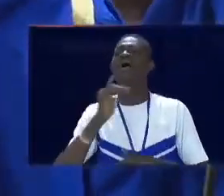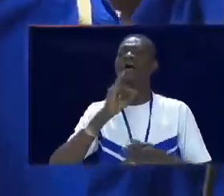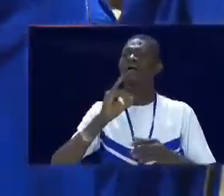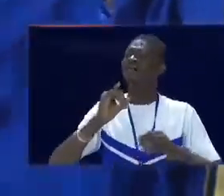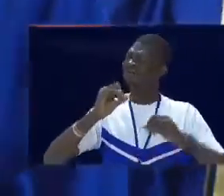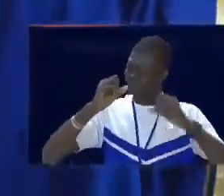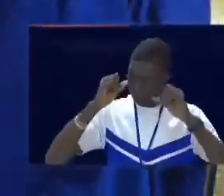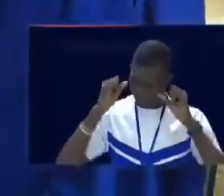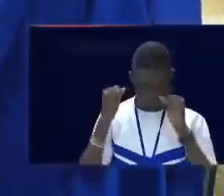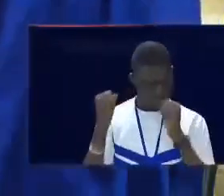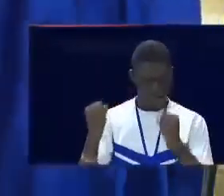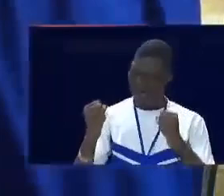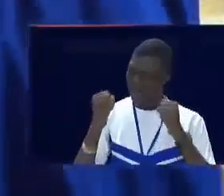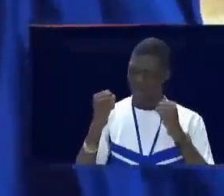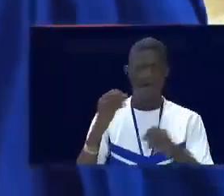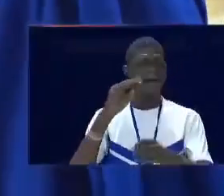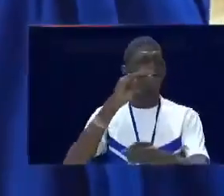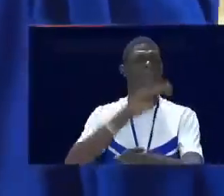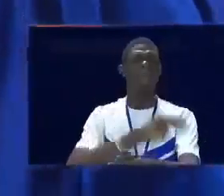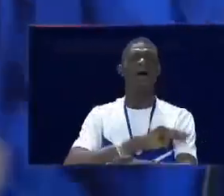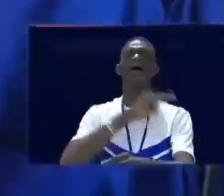blood. Oh, there is power